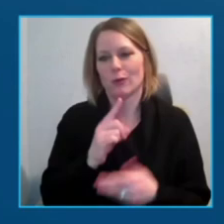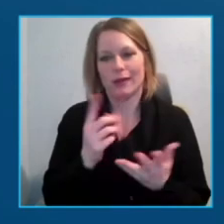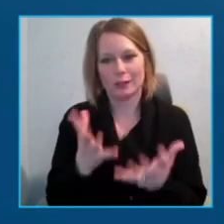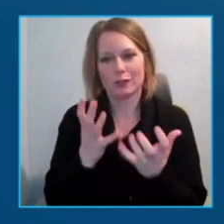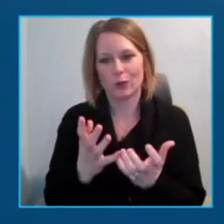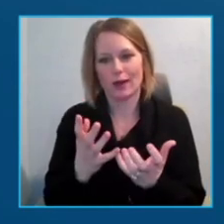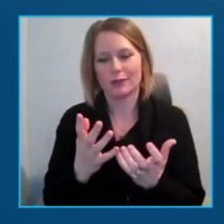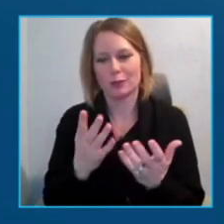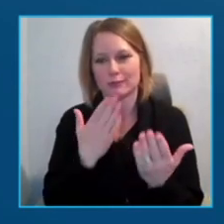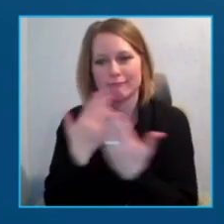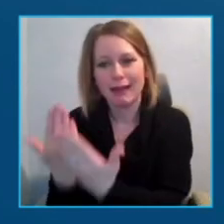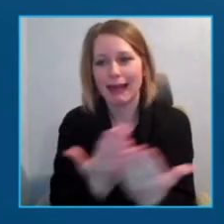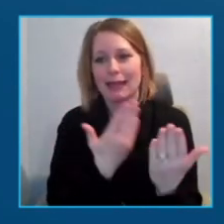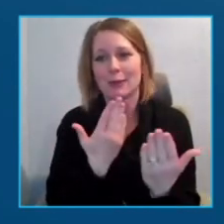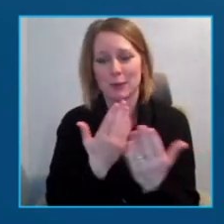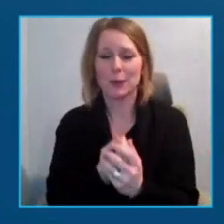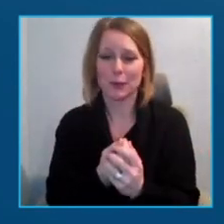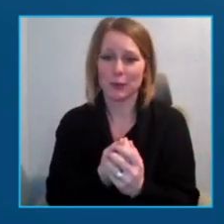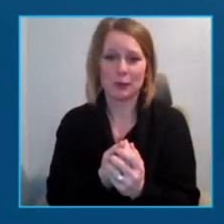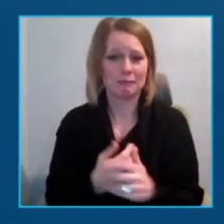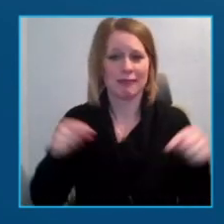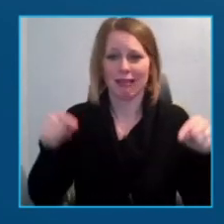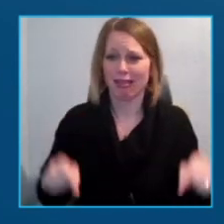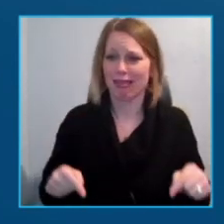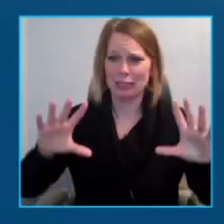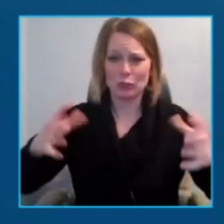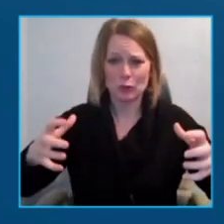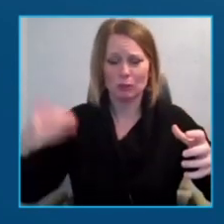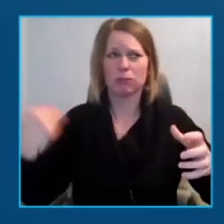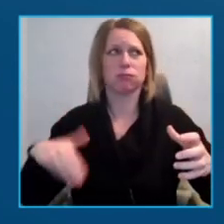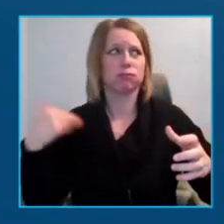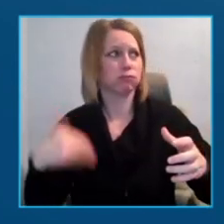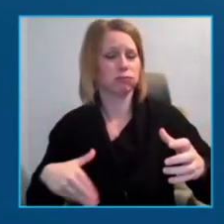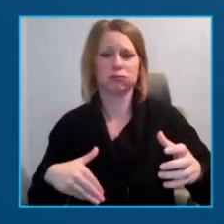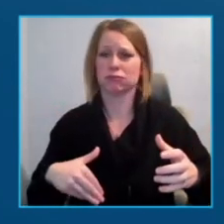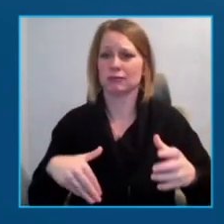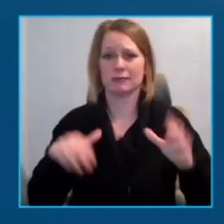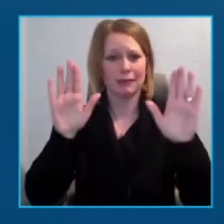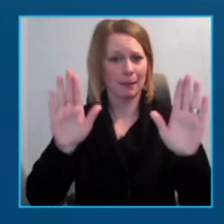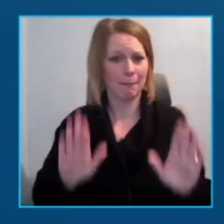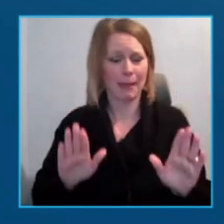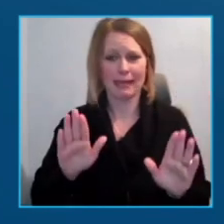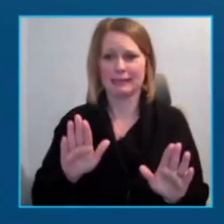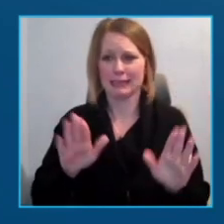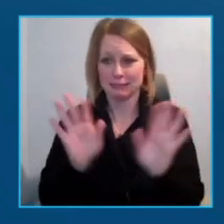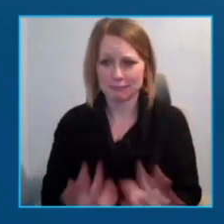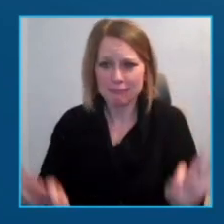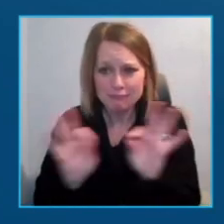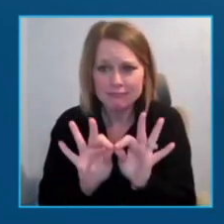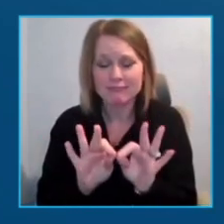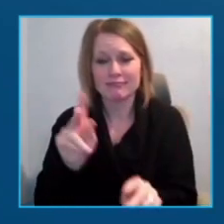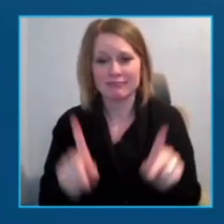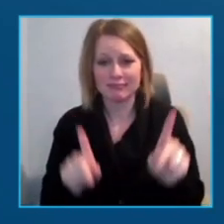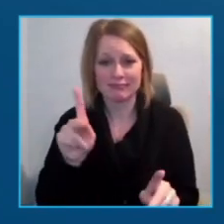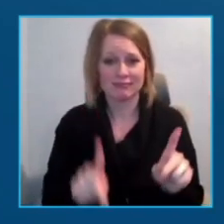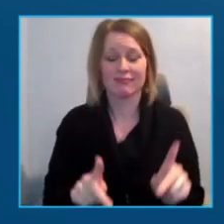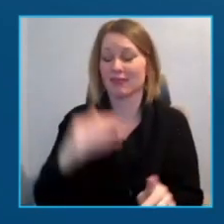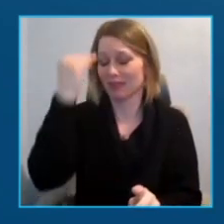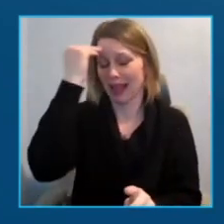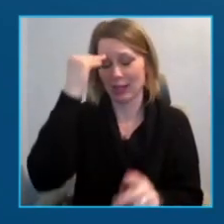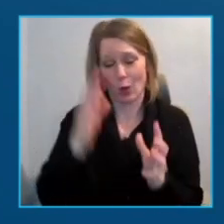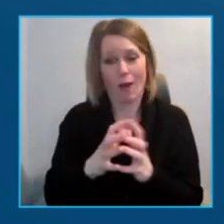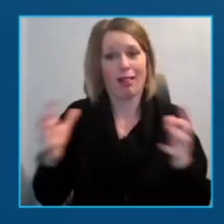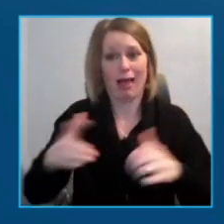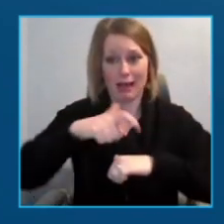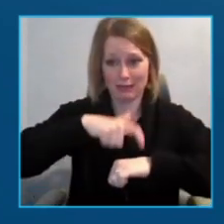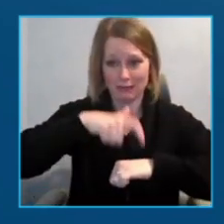all of you. This is a group of giants in Democratic politics, and it's been really an honor to serve. We've spent a lot of time together. Yeah. And